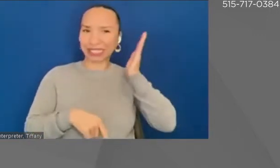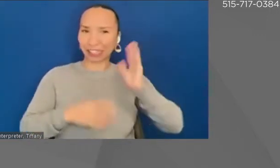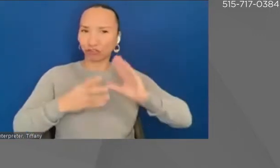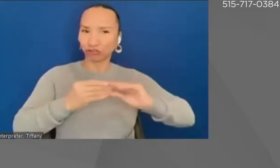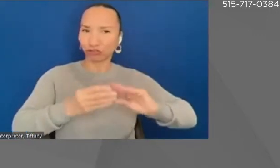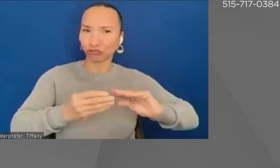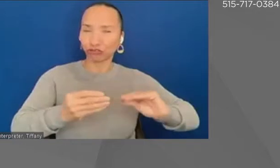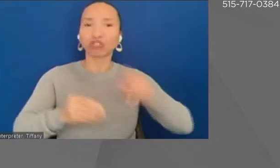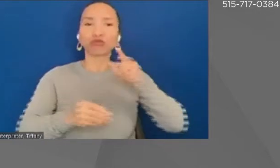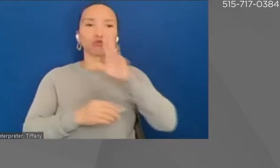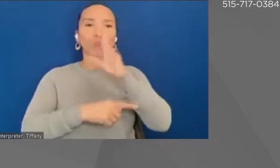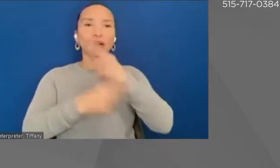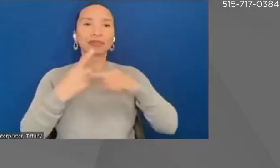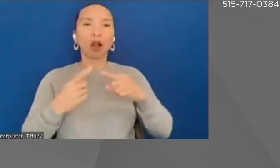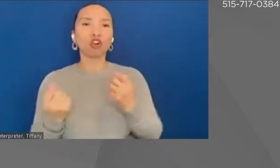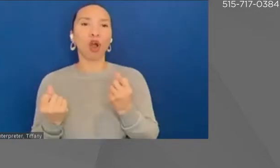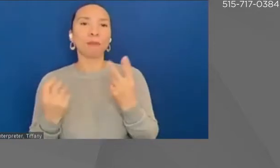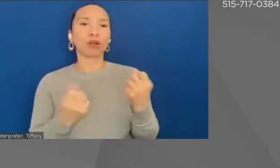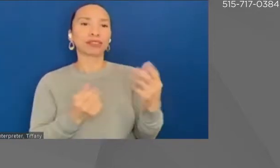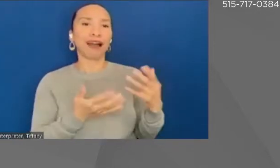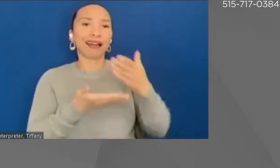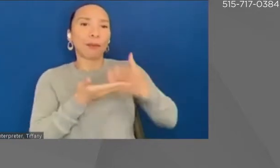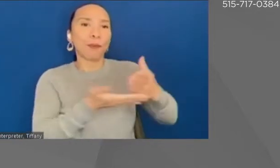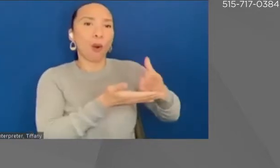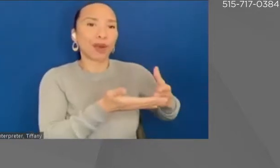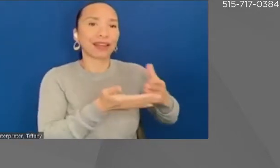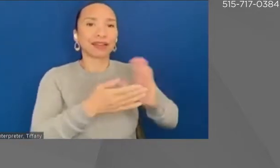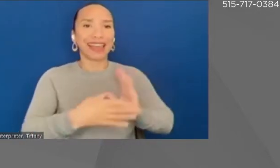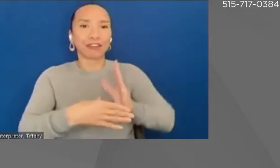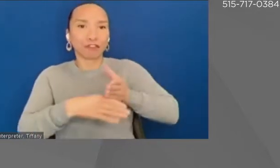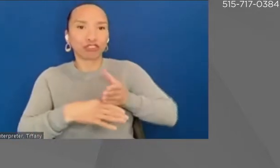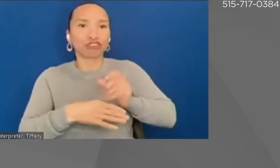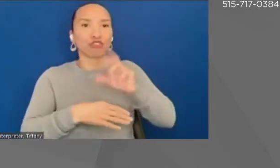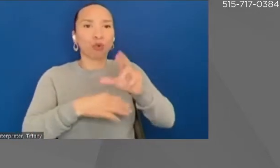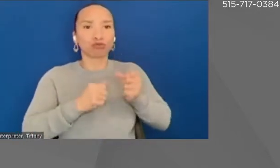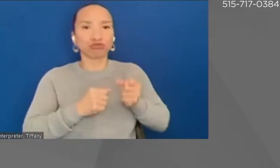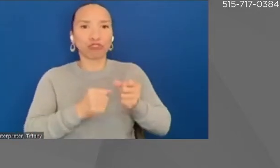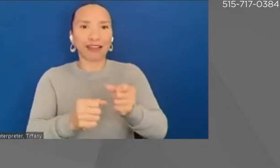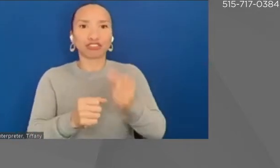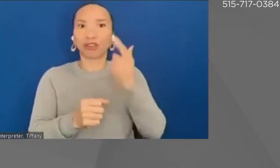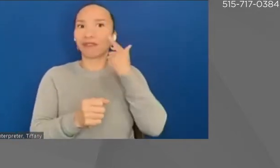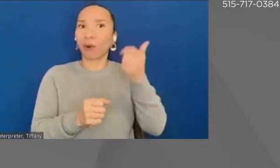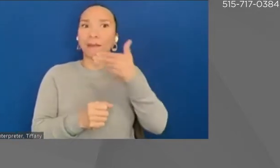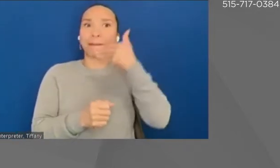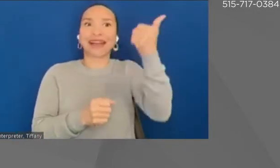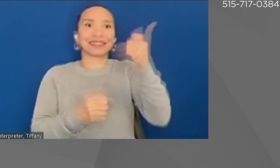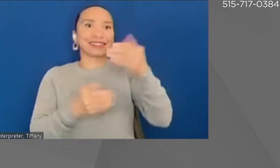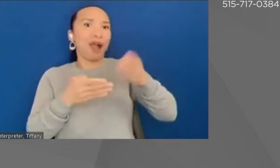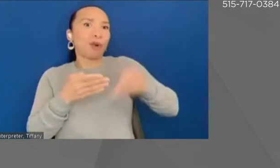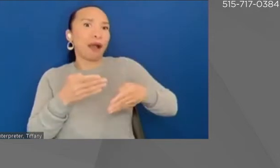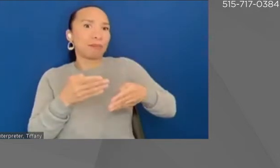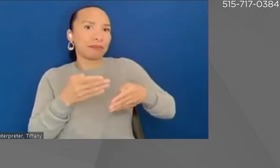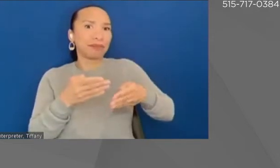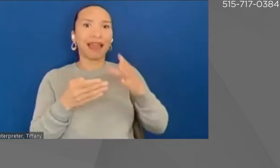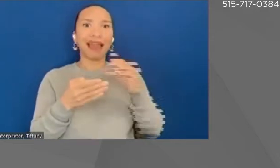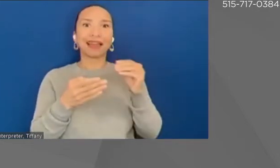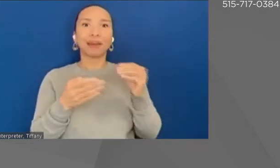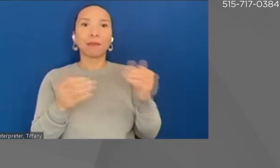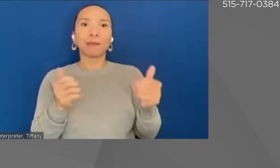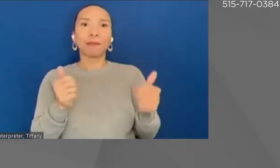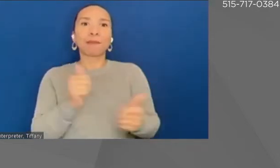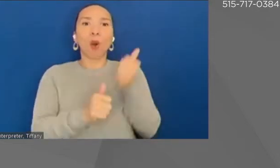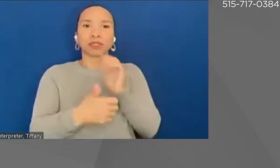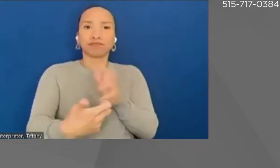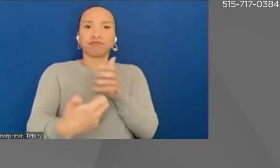of multi-component interventions or strategies to have the best outcomes and to be most acceptable for the people who are using those